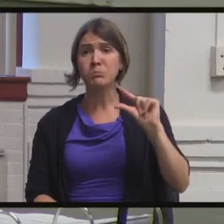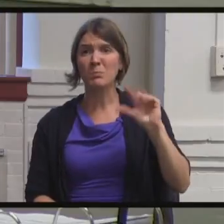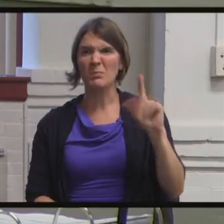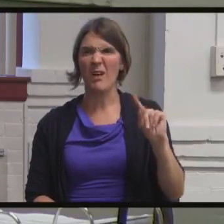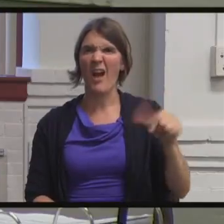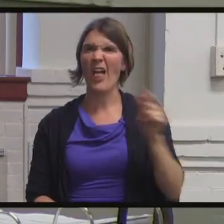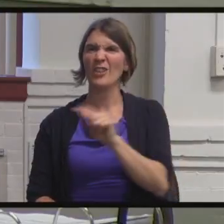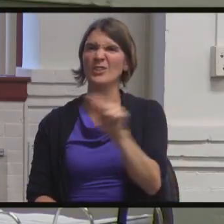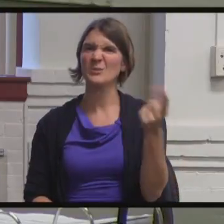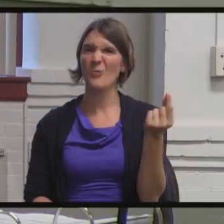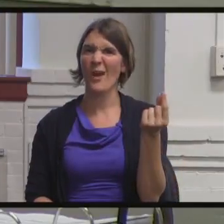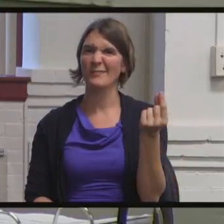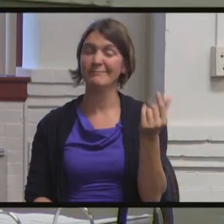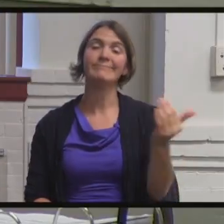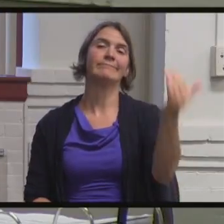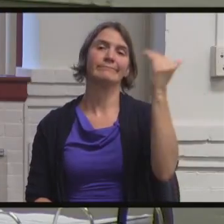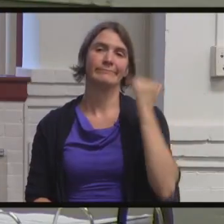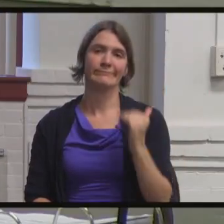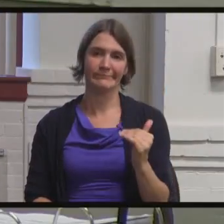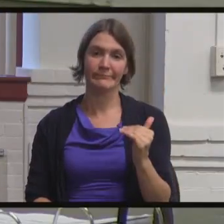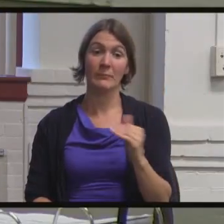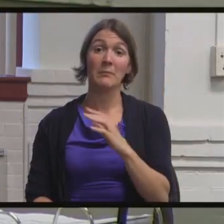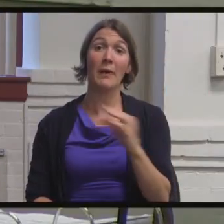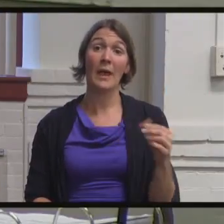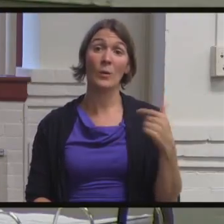We're also reconsidering